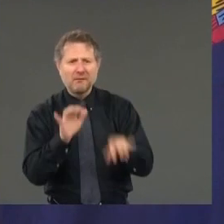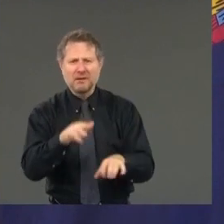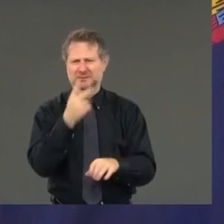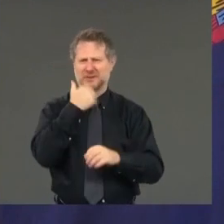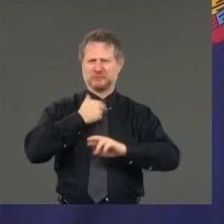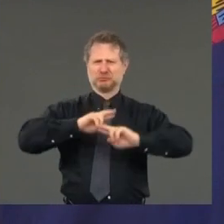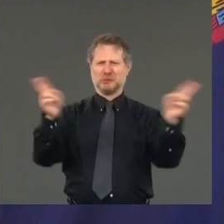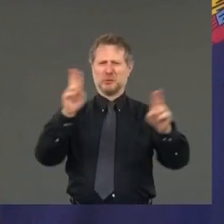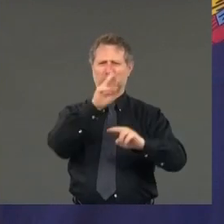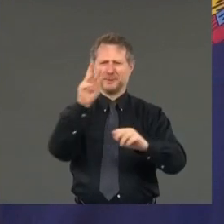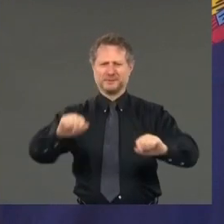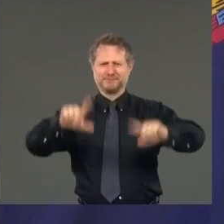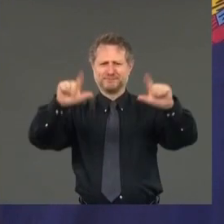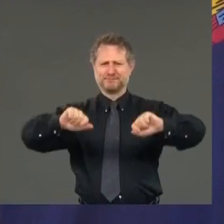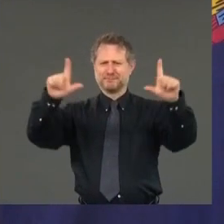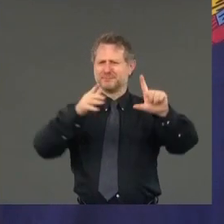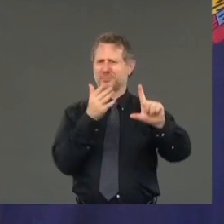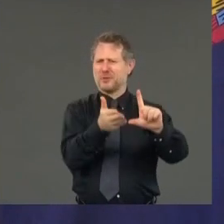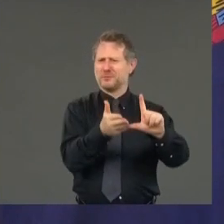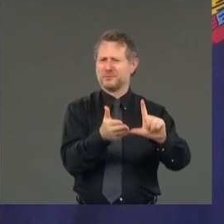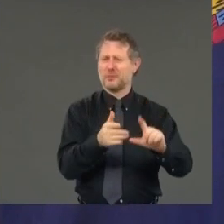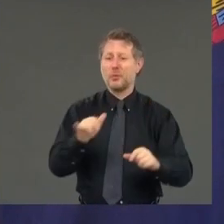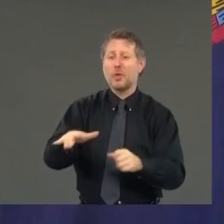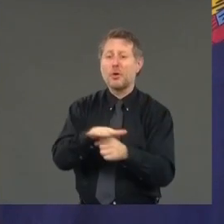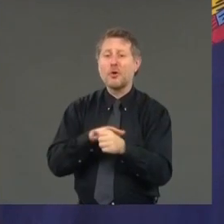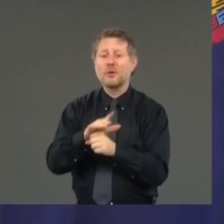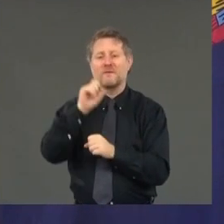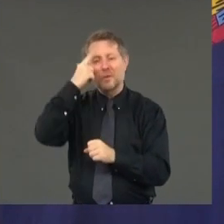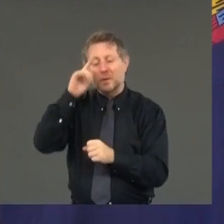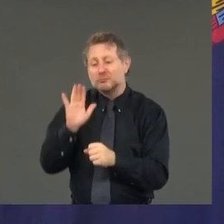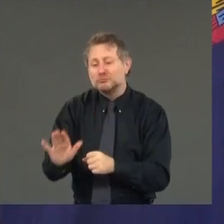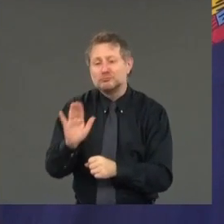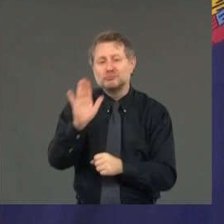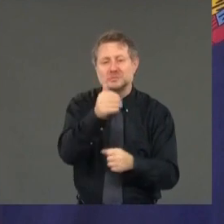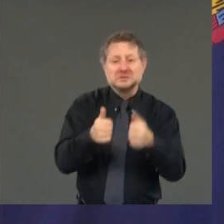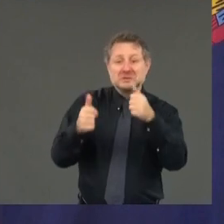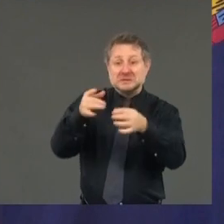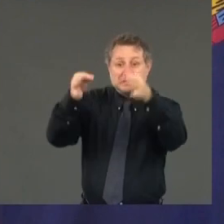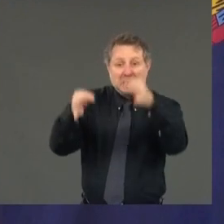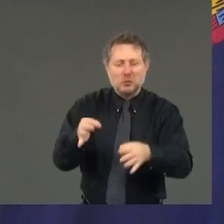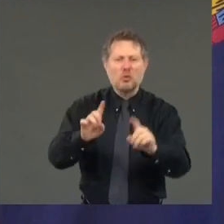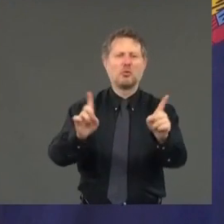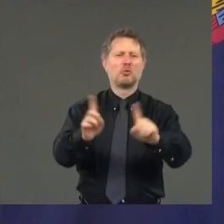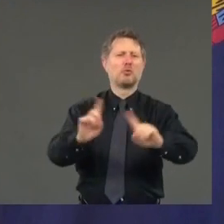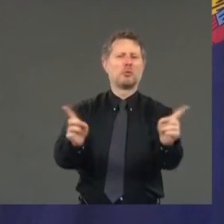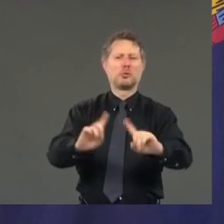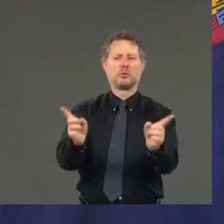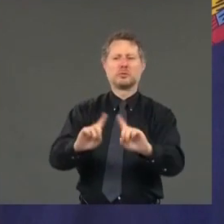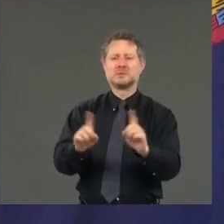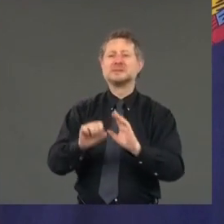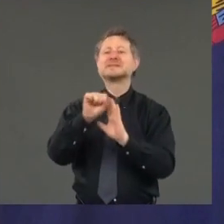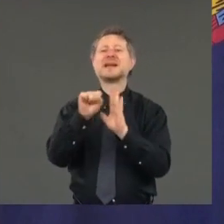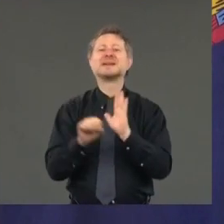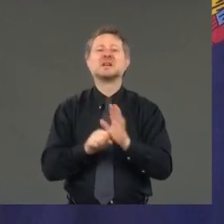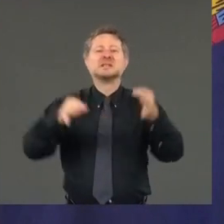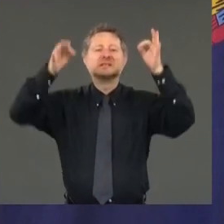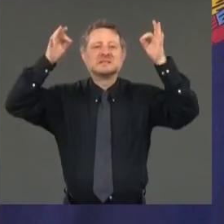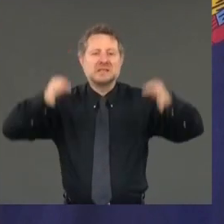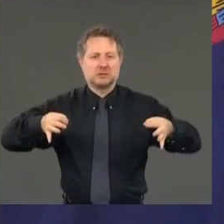And it's not up to the local officials. It's a statewide decision across the board. Now, if you're